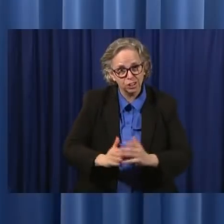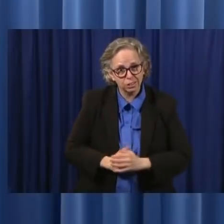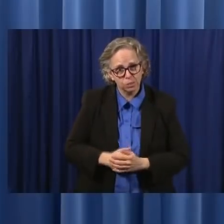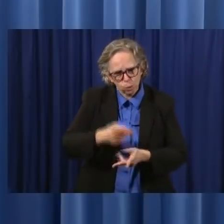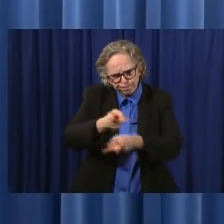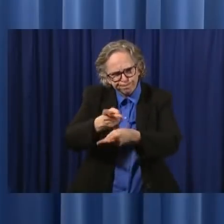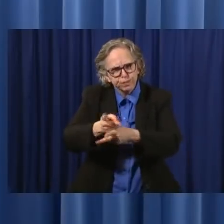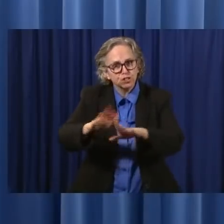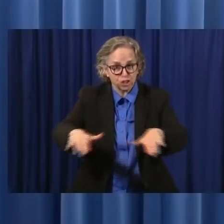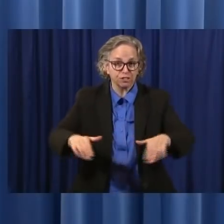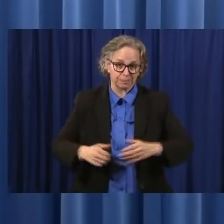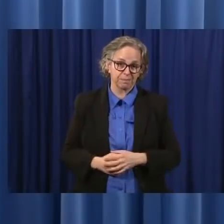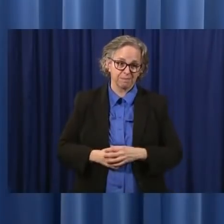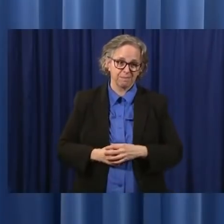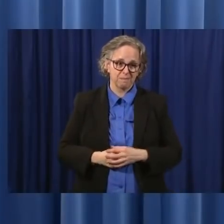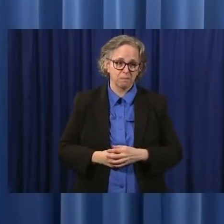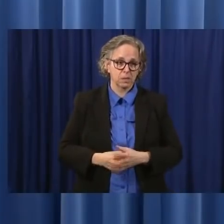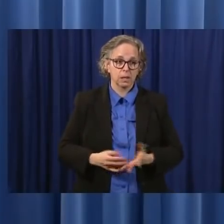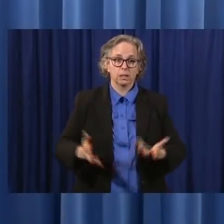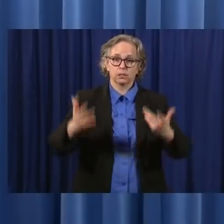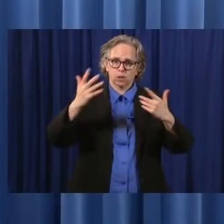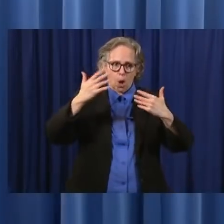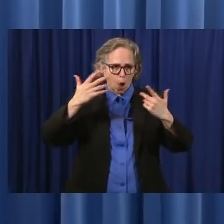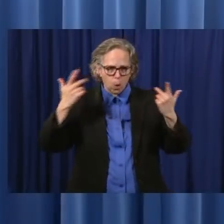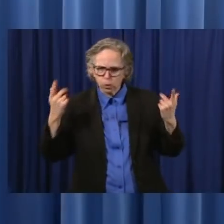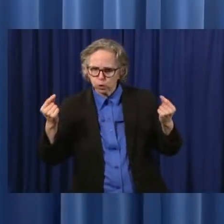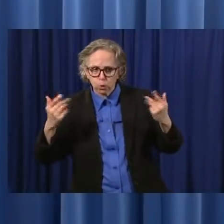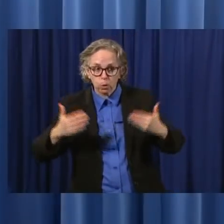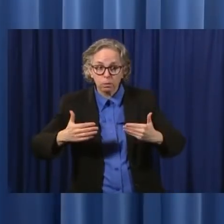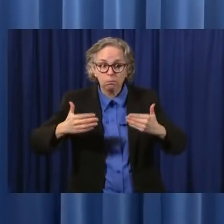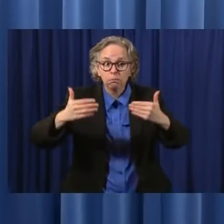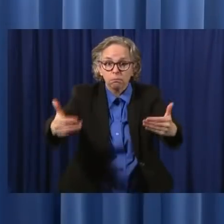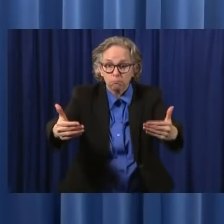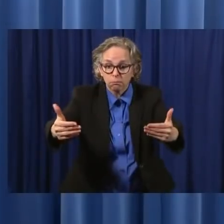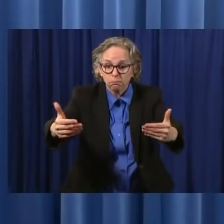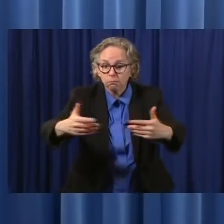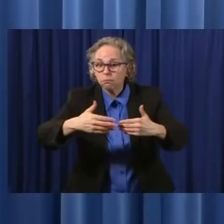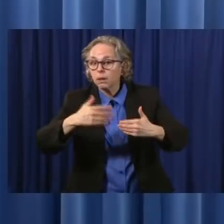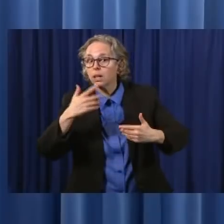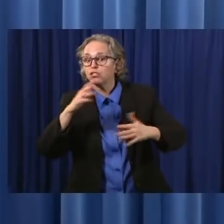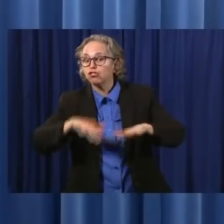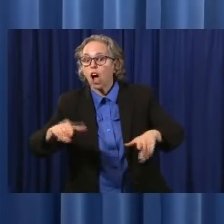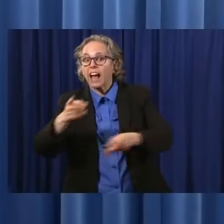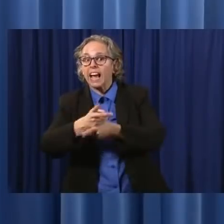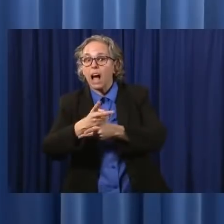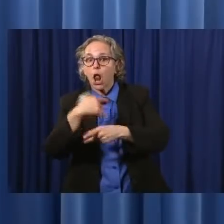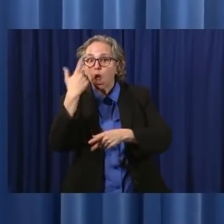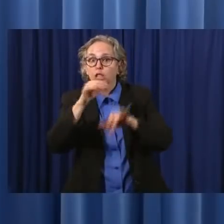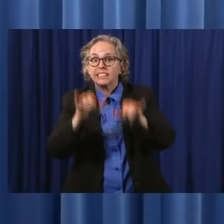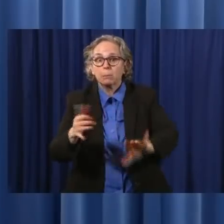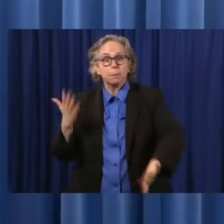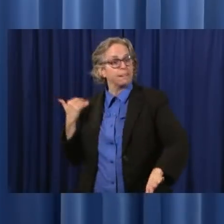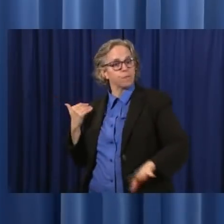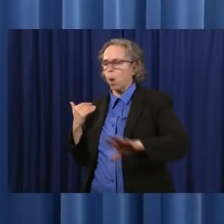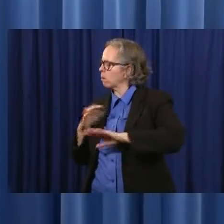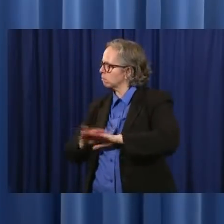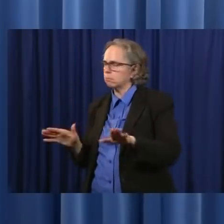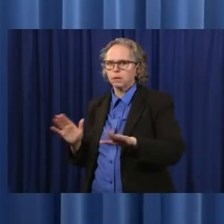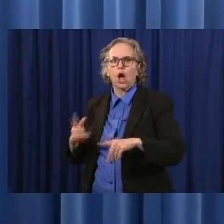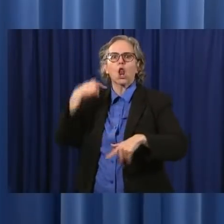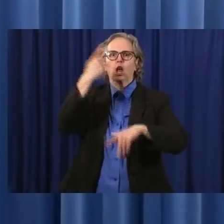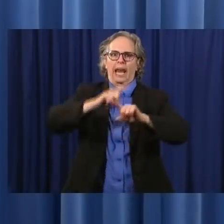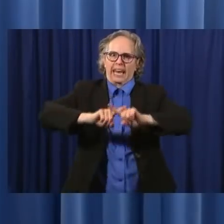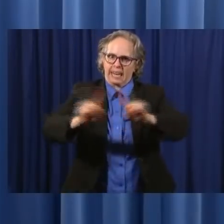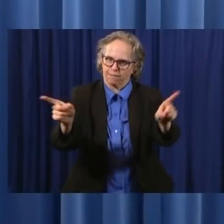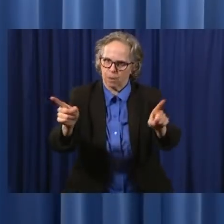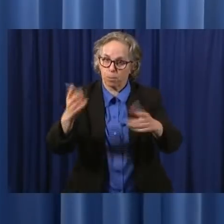child care is going to look different for children, parents, and teachers as long as this COVID-19 is around. But we must get